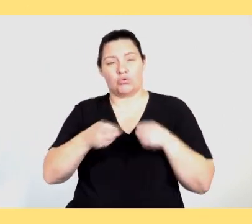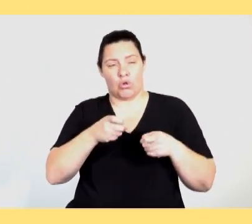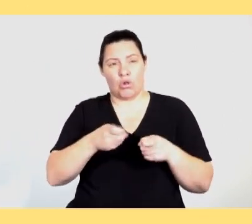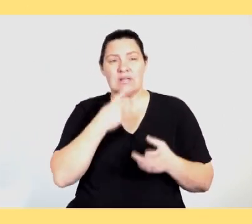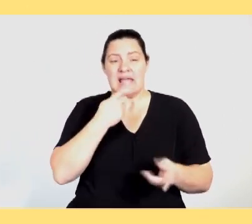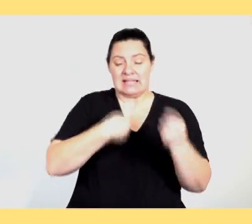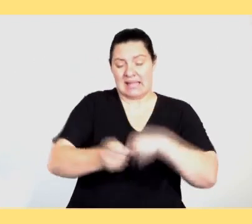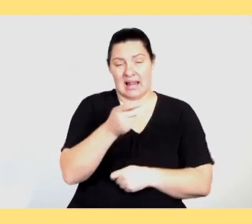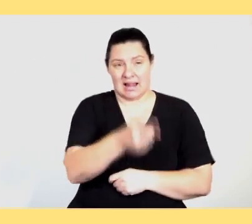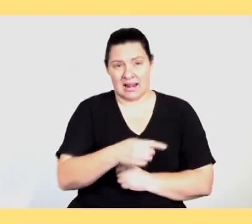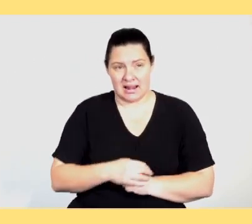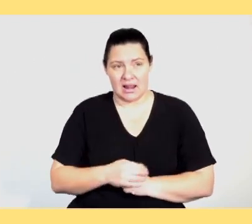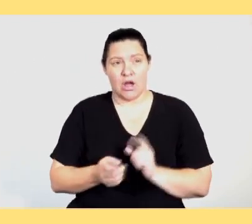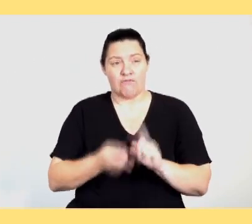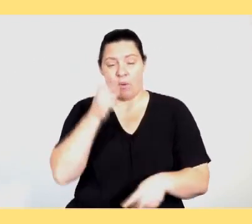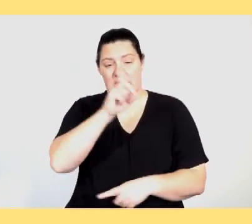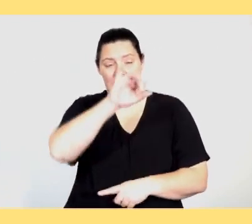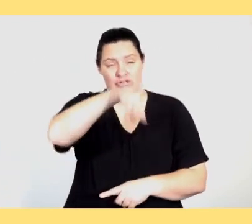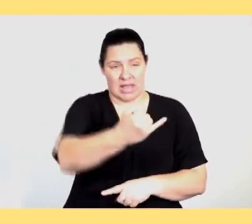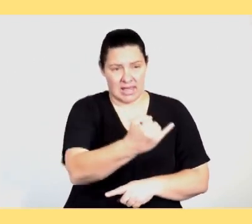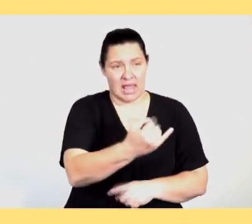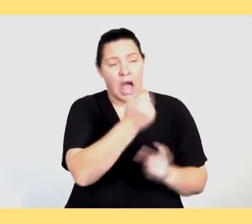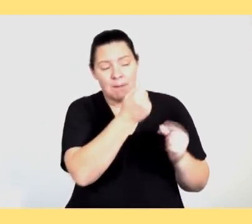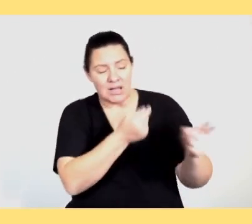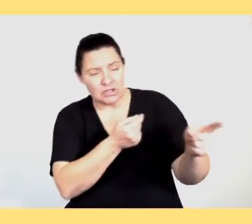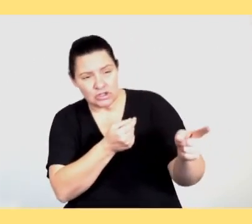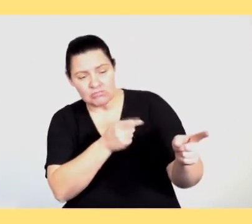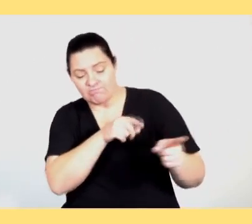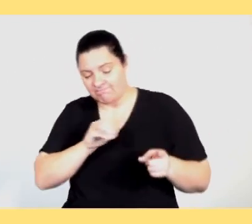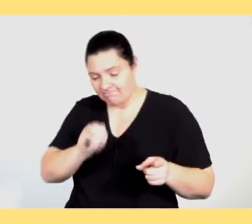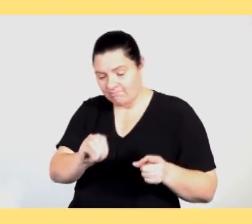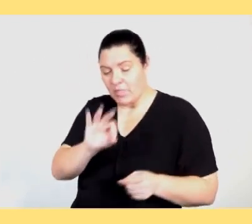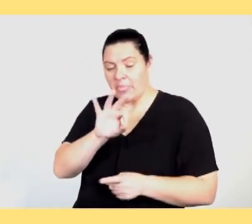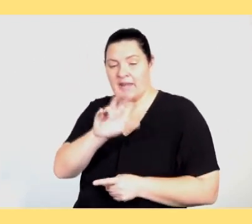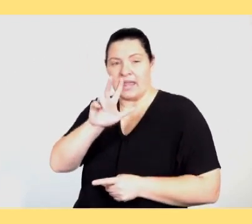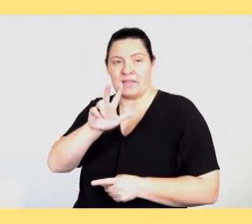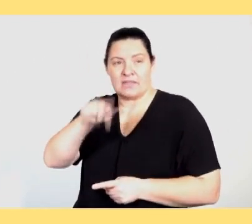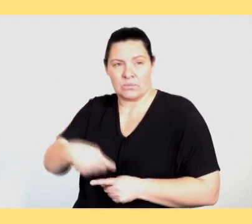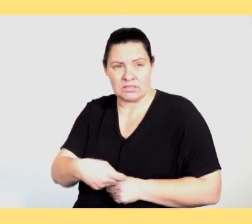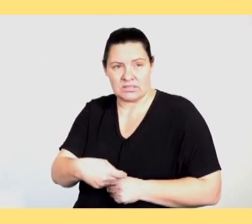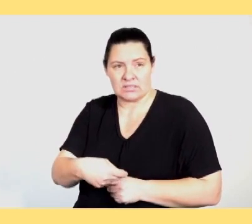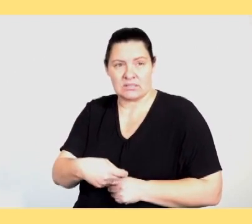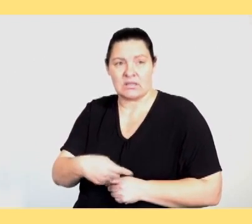Sales. All right. From the DJ, how much is it?